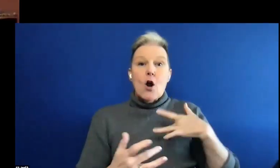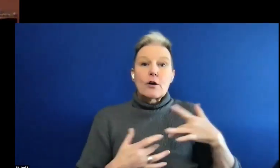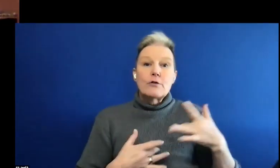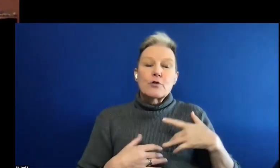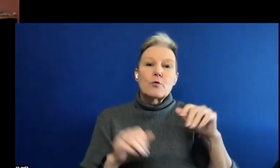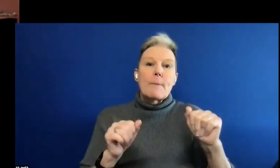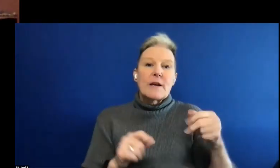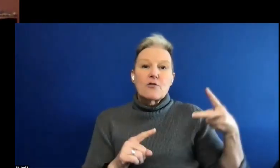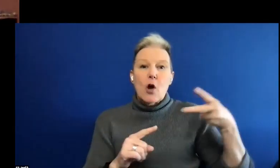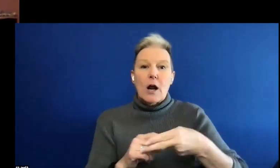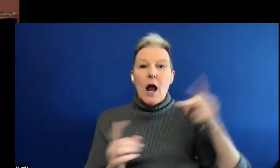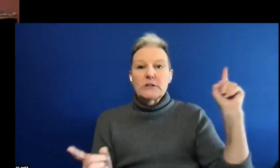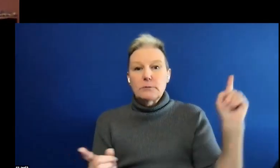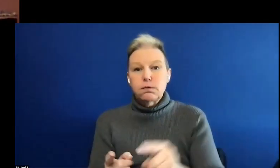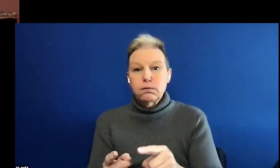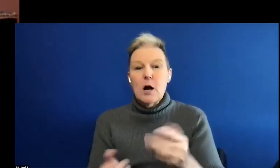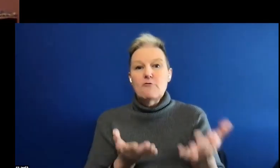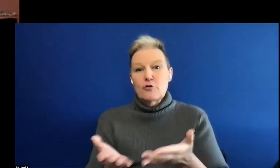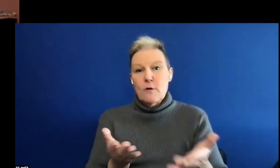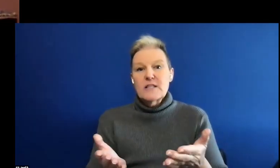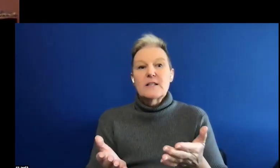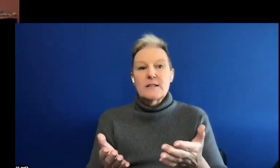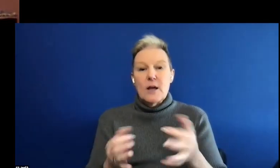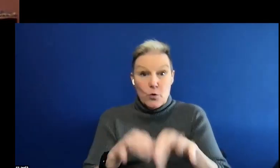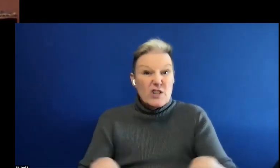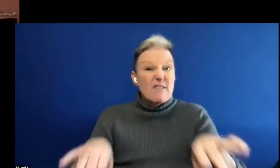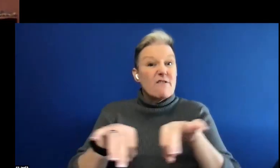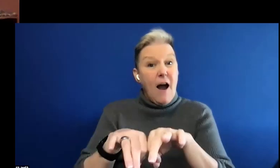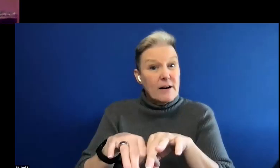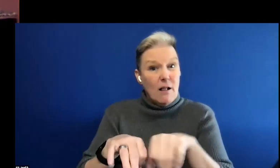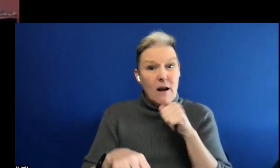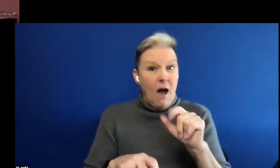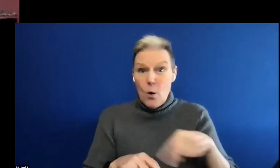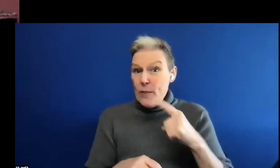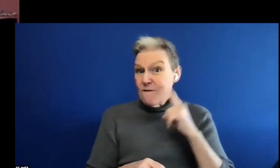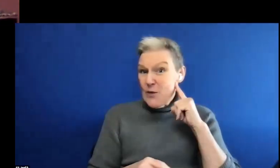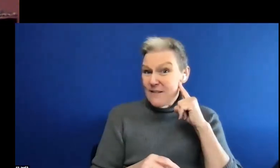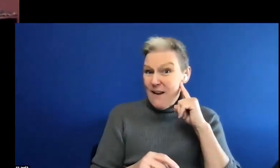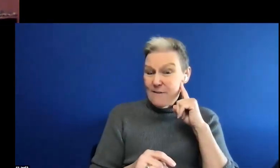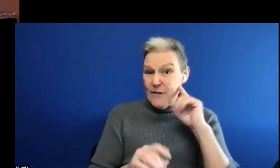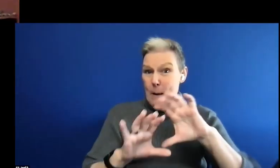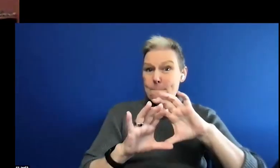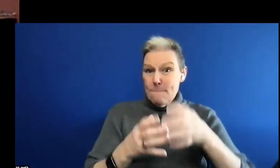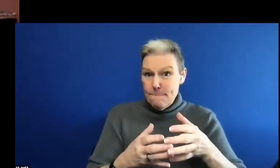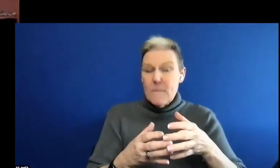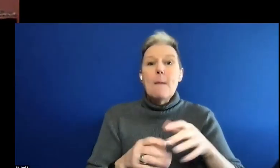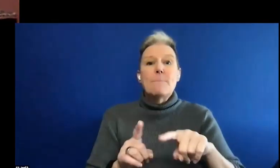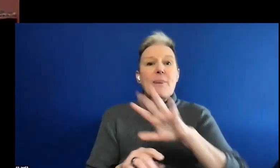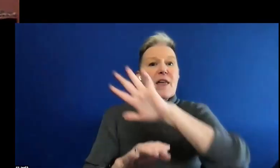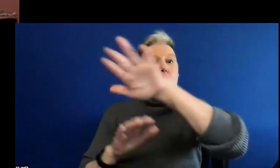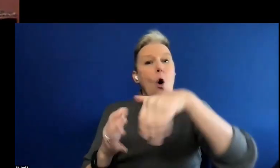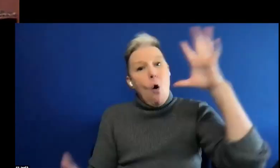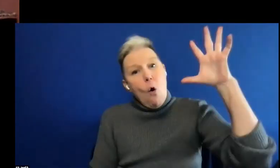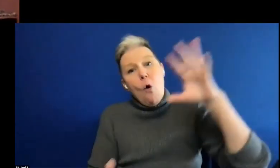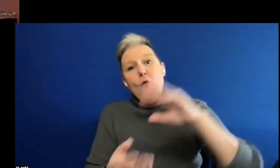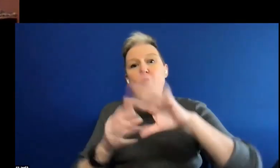potential cuts of these services, which is vital not only for the deaf population, but the overall disability